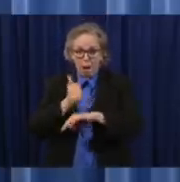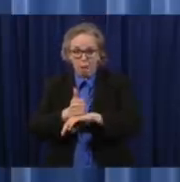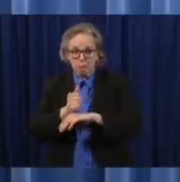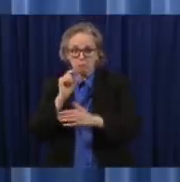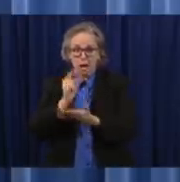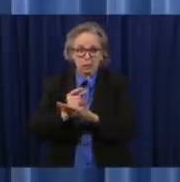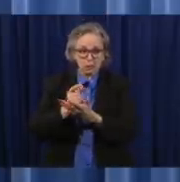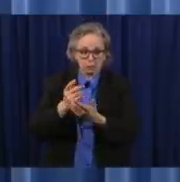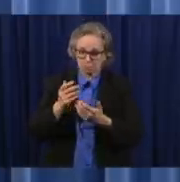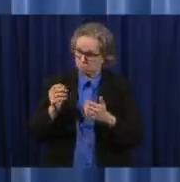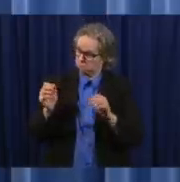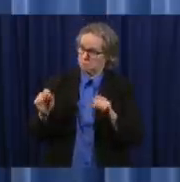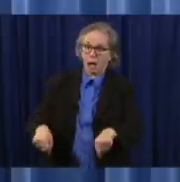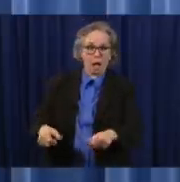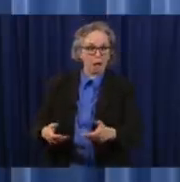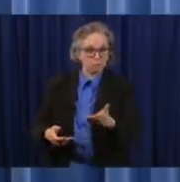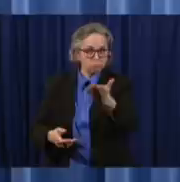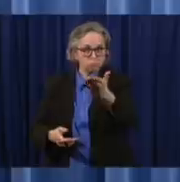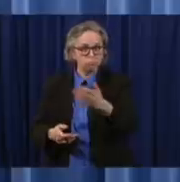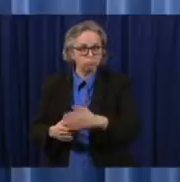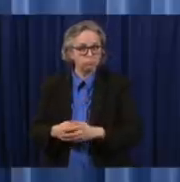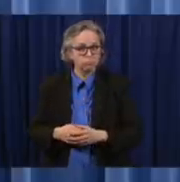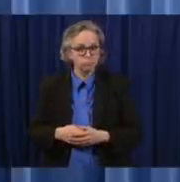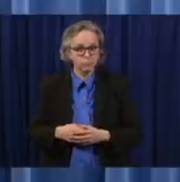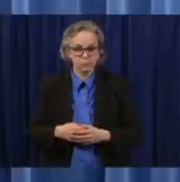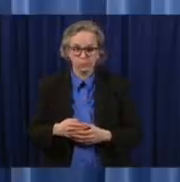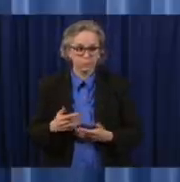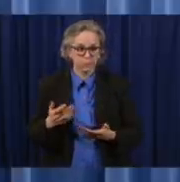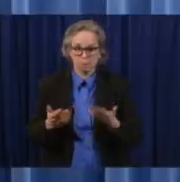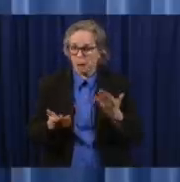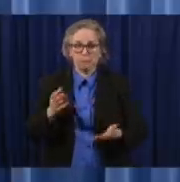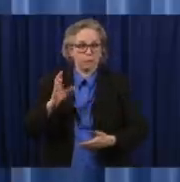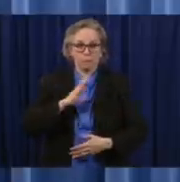it, that might be an okay thing to do.